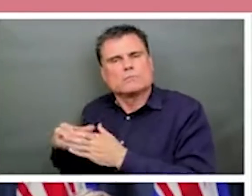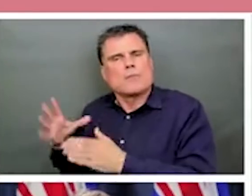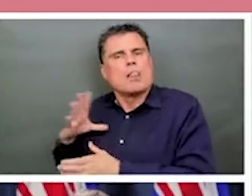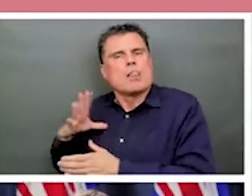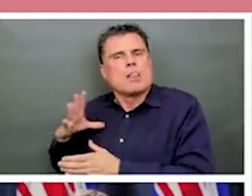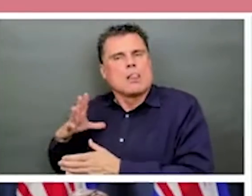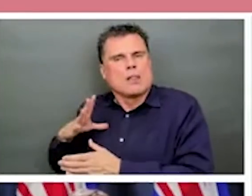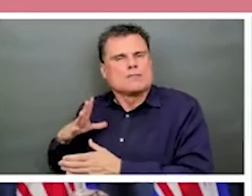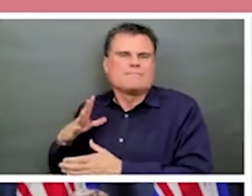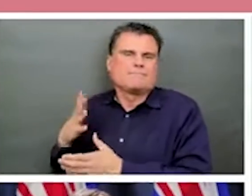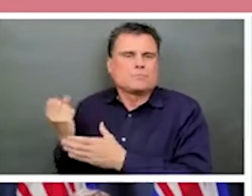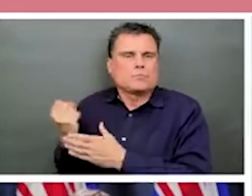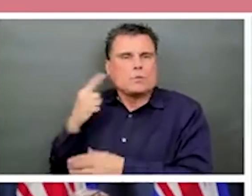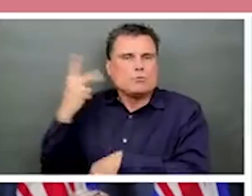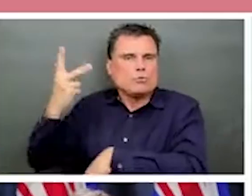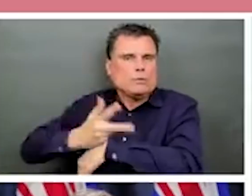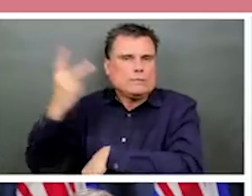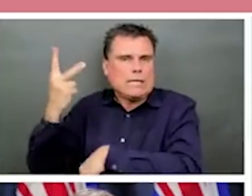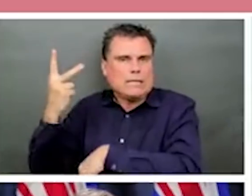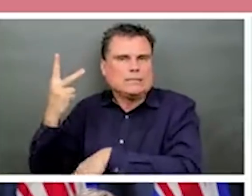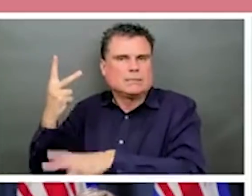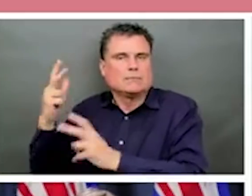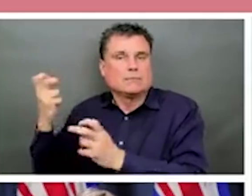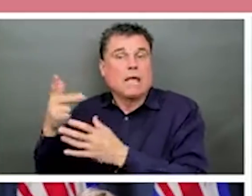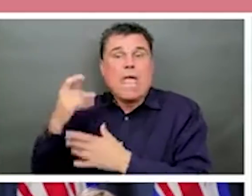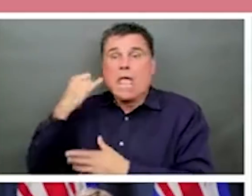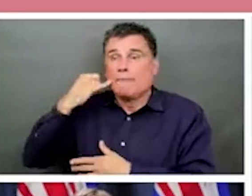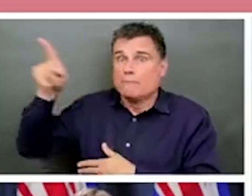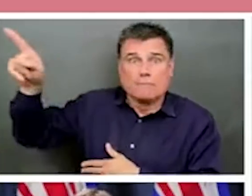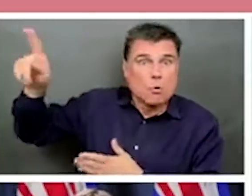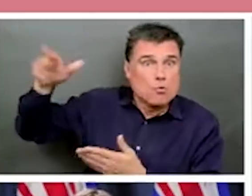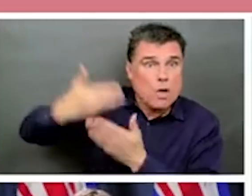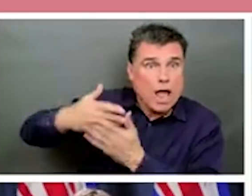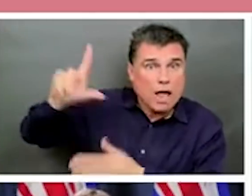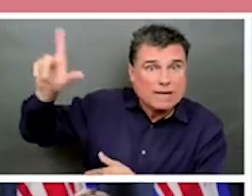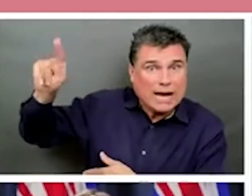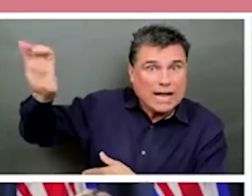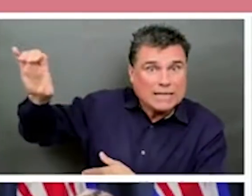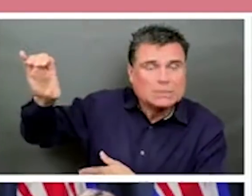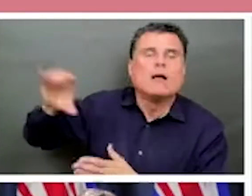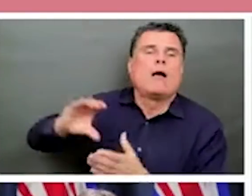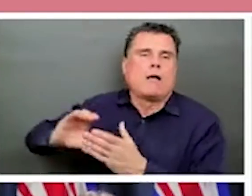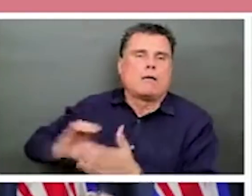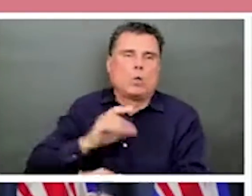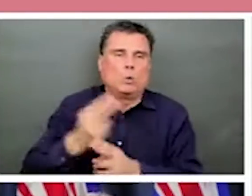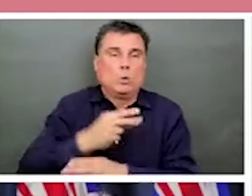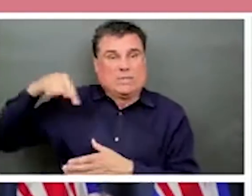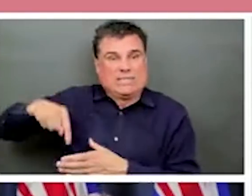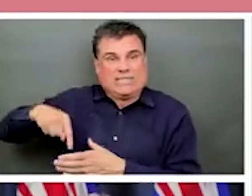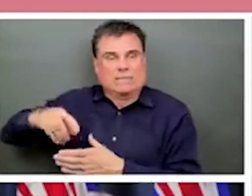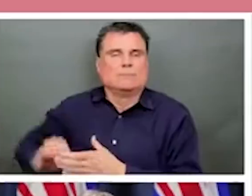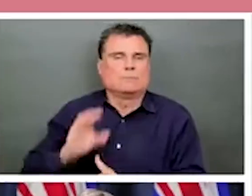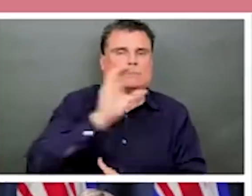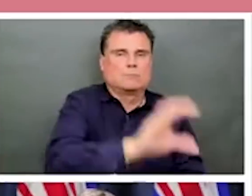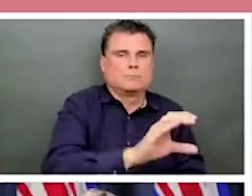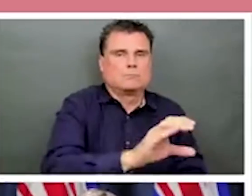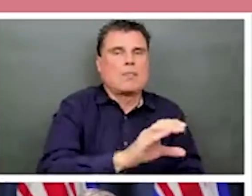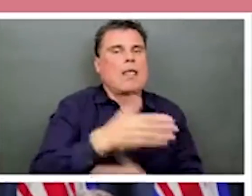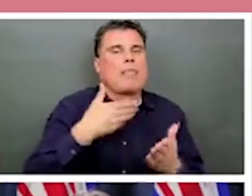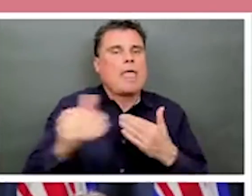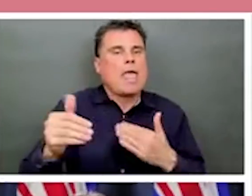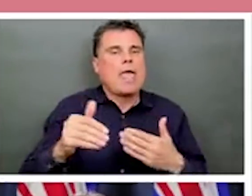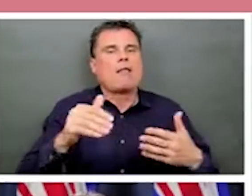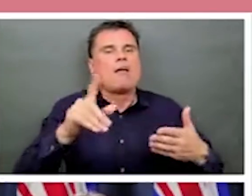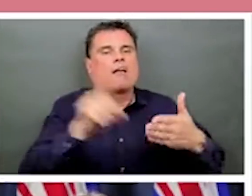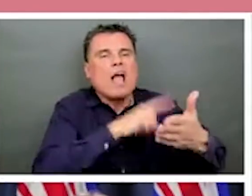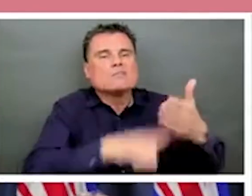to actually make sure we've got that nimbleness. And if the things arrive a bit late, that we're able to fill in that gap and proceed as